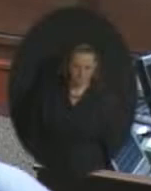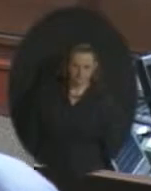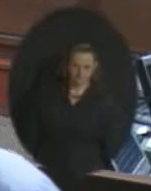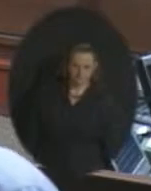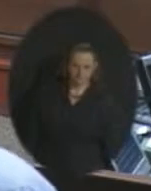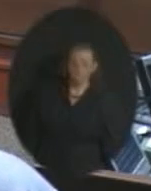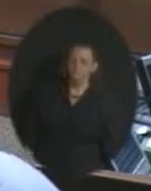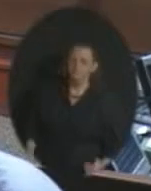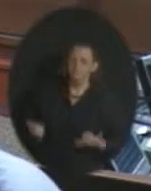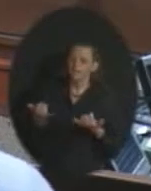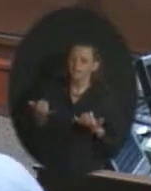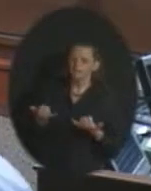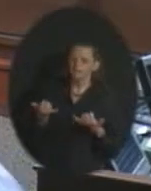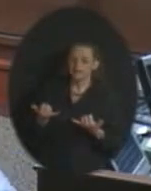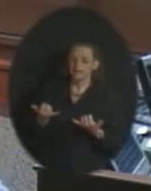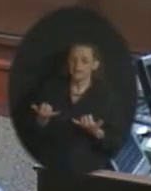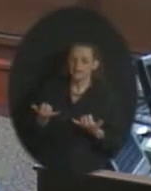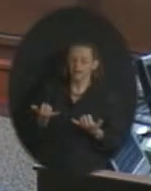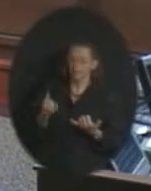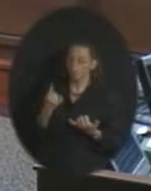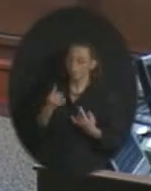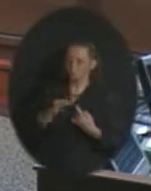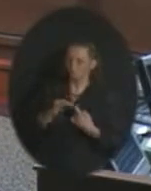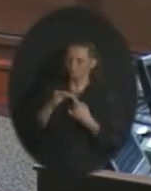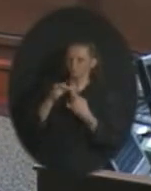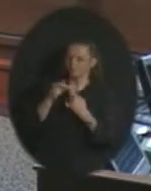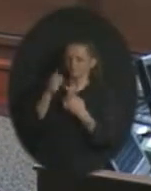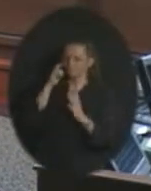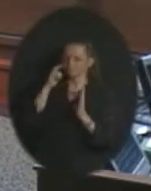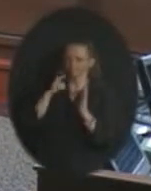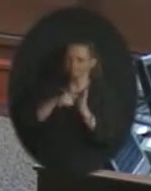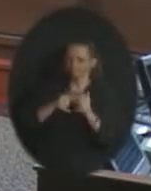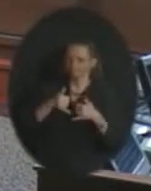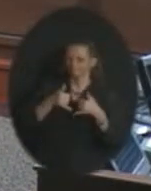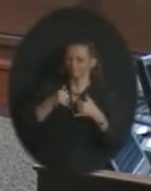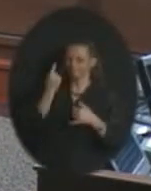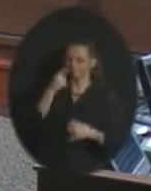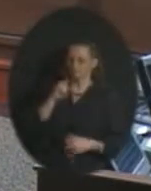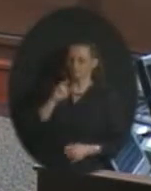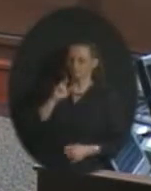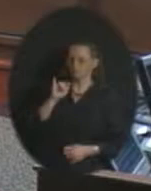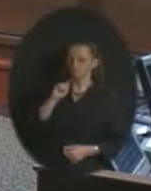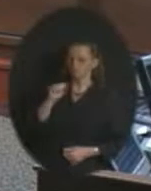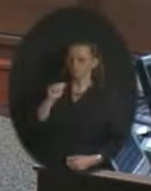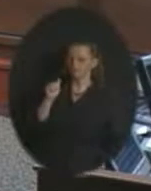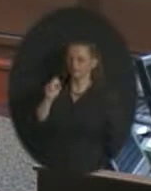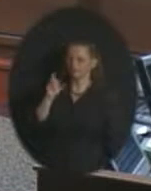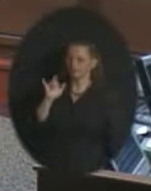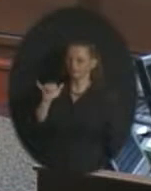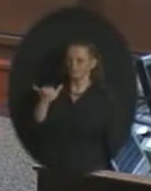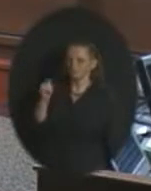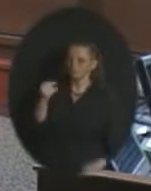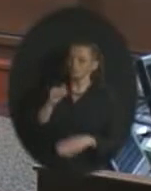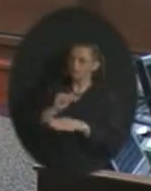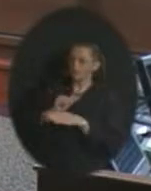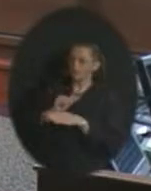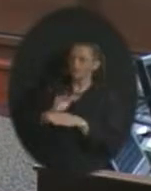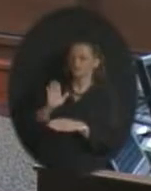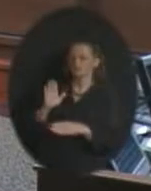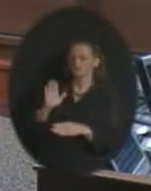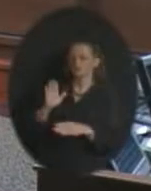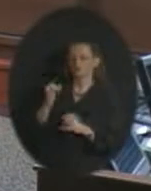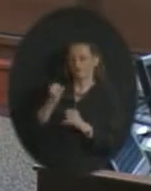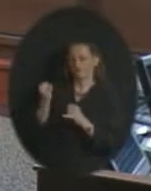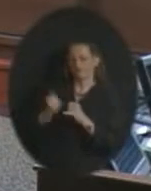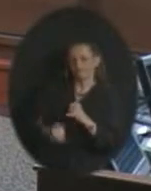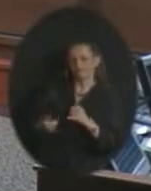At this time, we'd like to do a special recognition for Rita Ashley. Tonight is her last regular board meeting. Rita, would you join